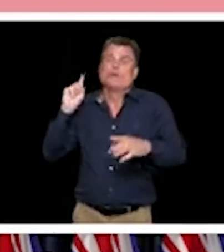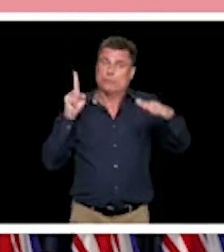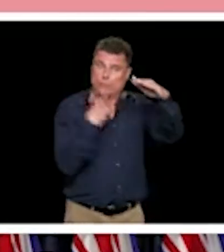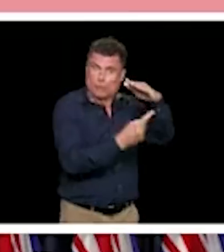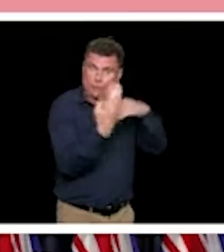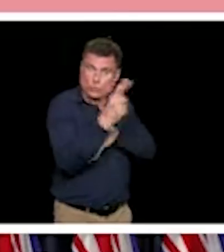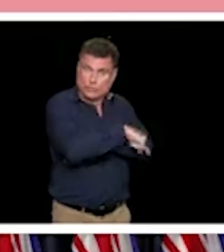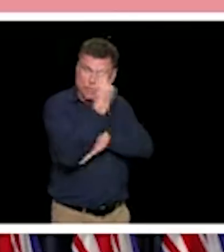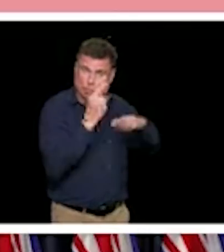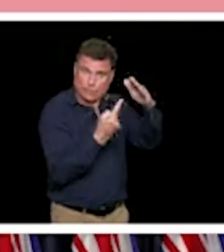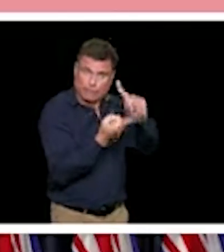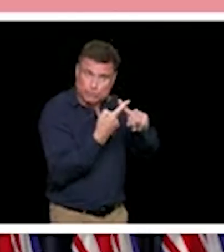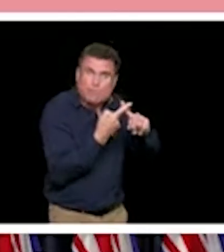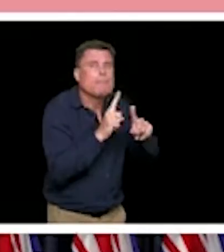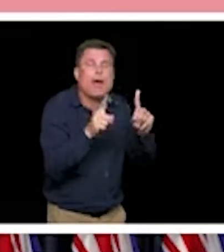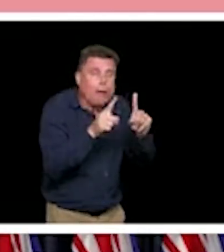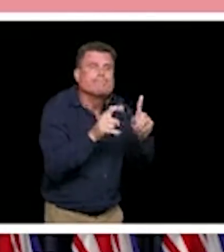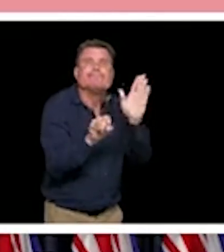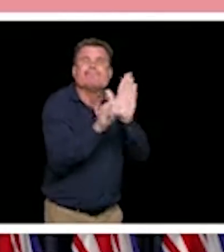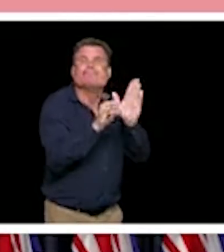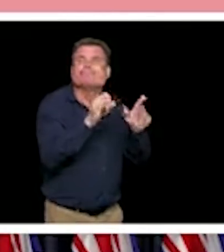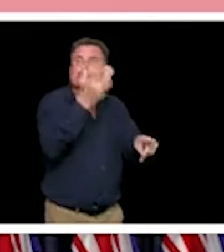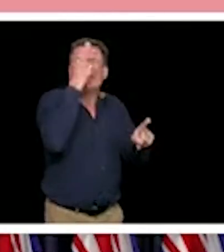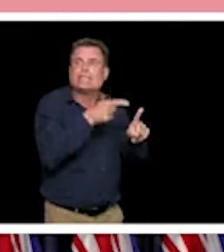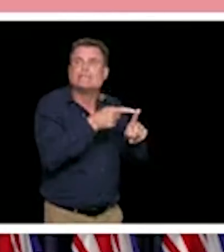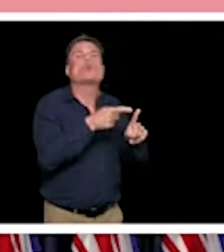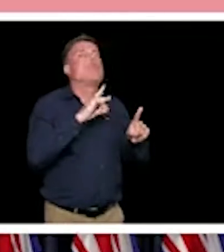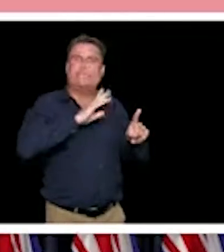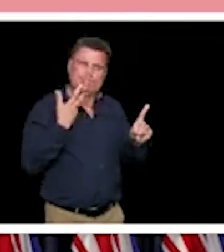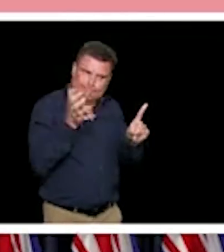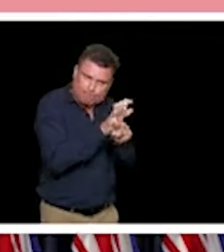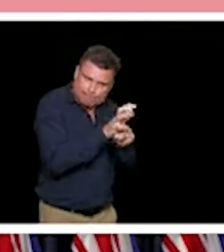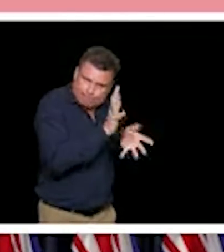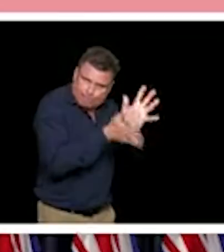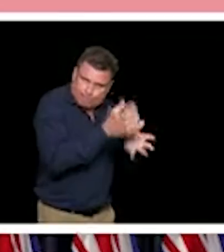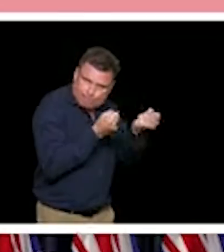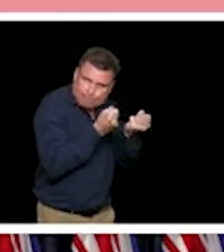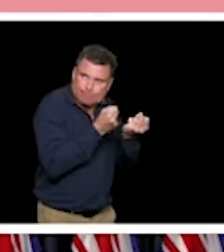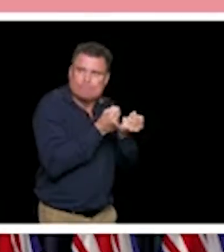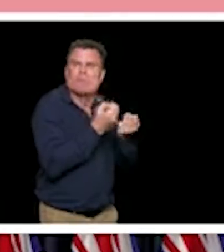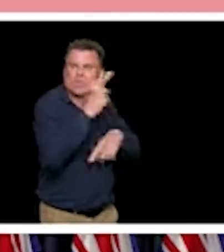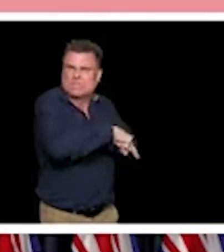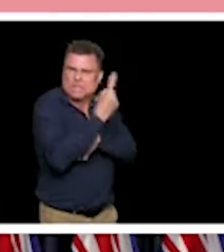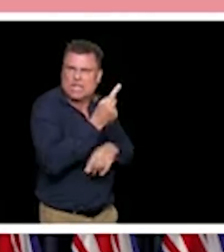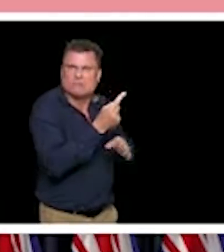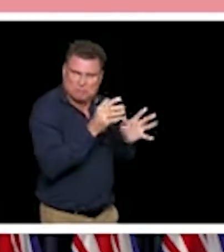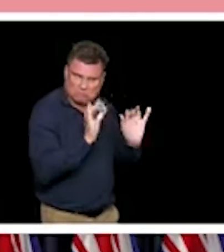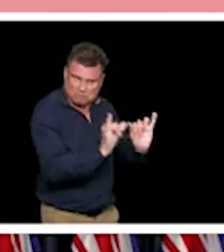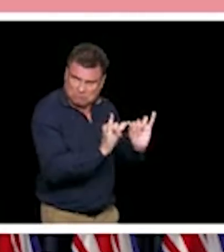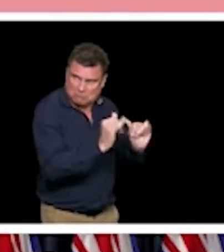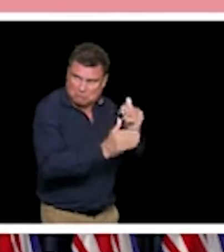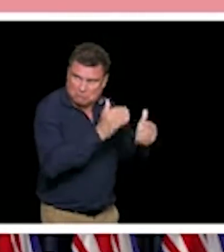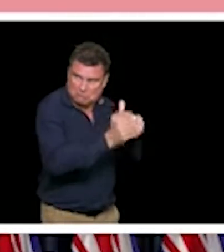of them have become ill while in quarantine. And as you know, we have been providing quarantine support for all of the temporary foreign